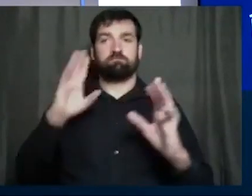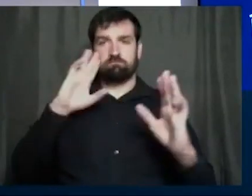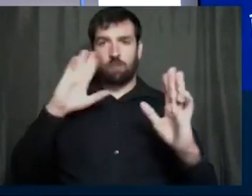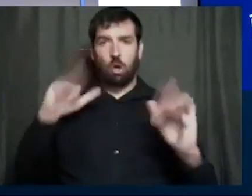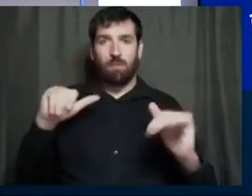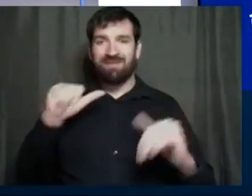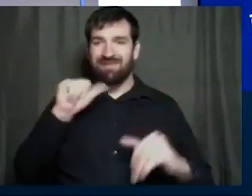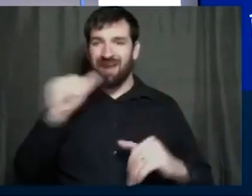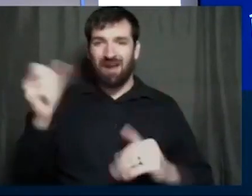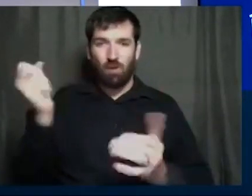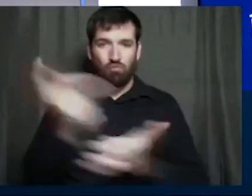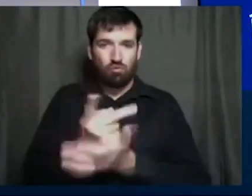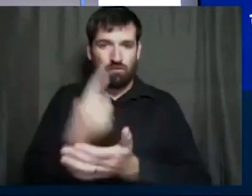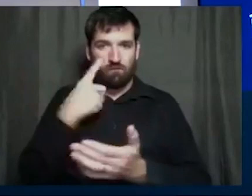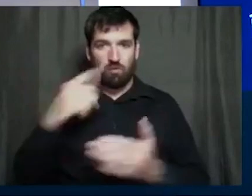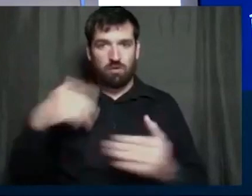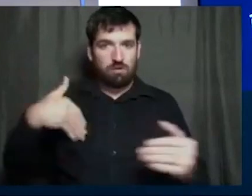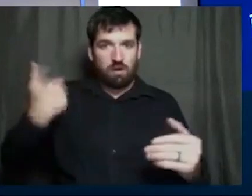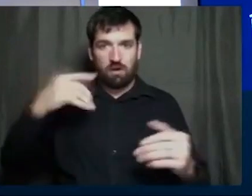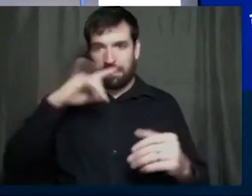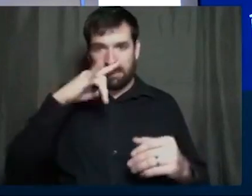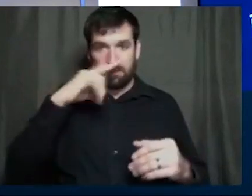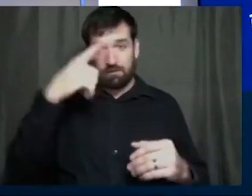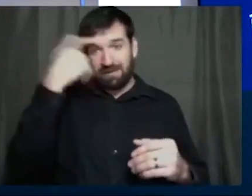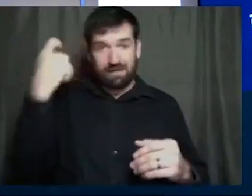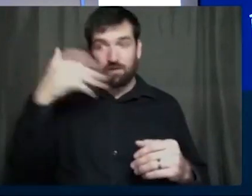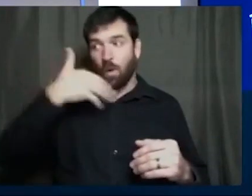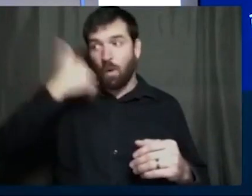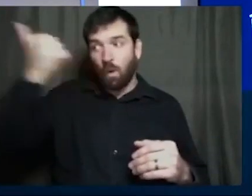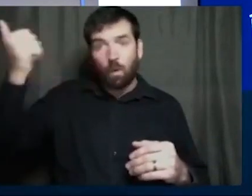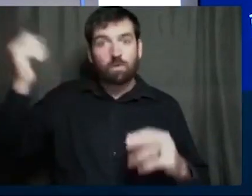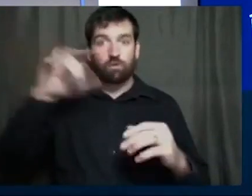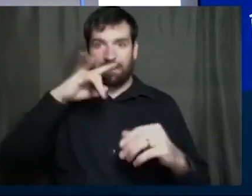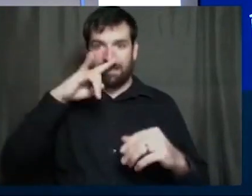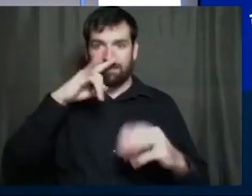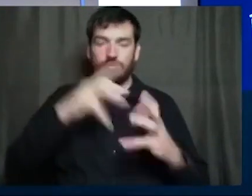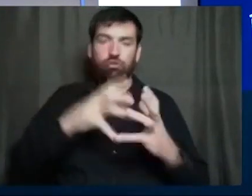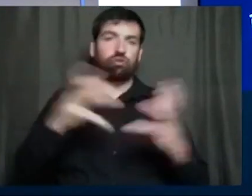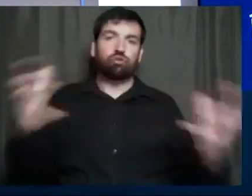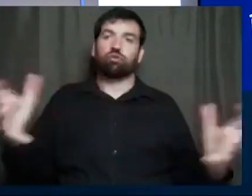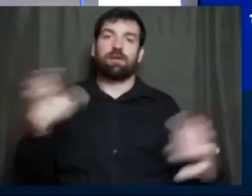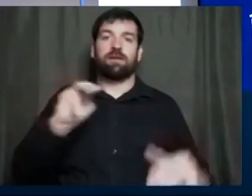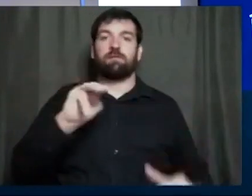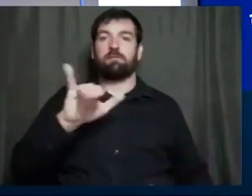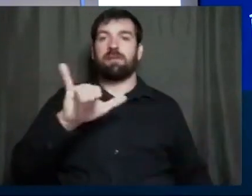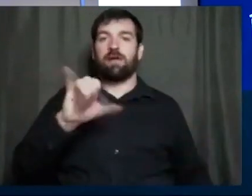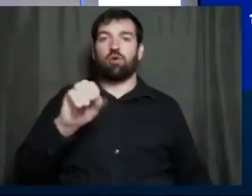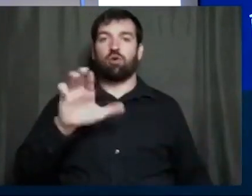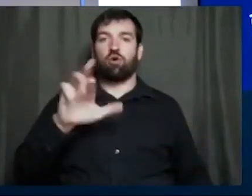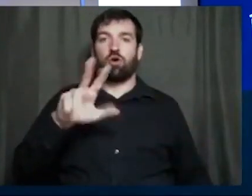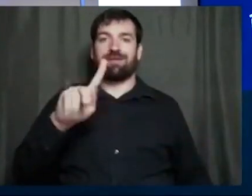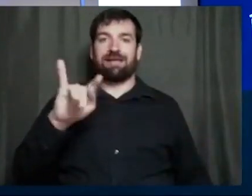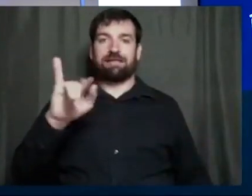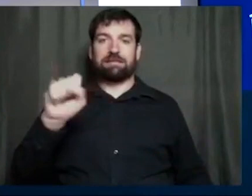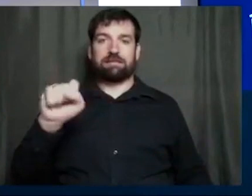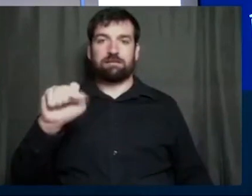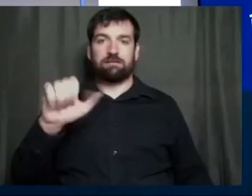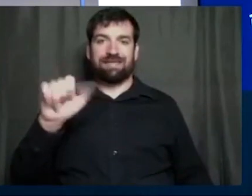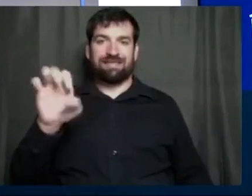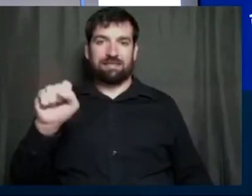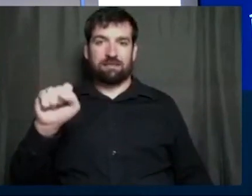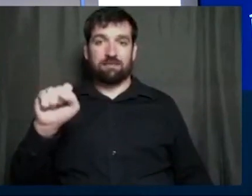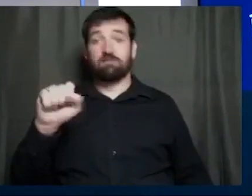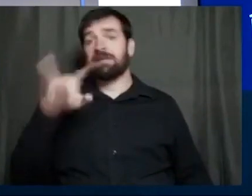the younger kids because the older kids were having too many myocarditis cases and that kids do good with the